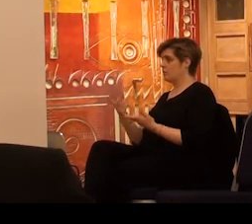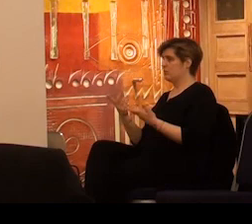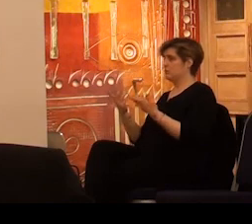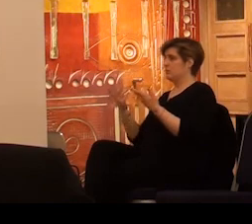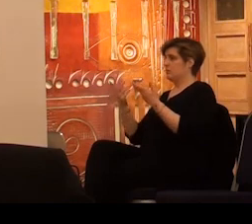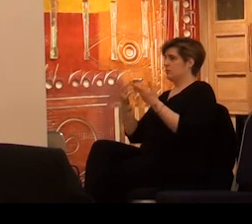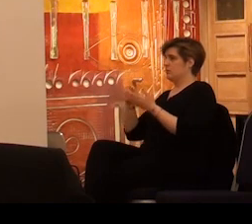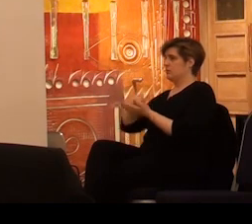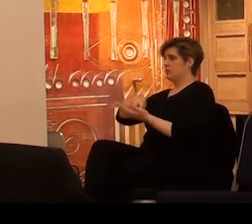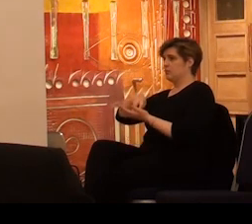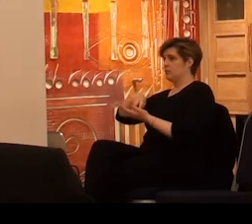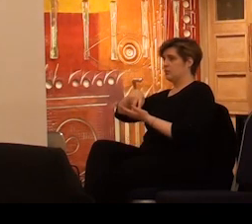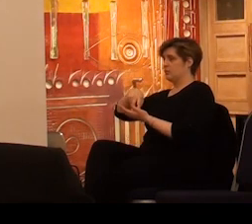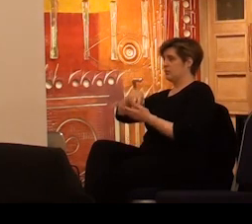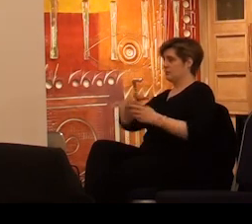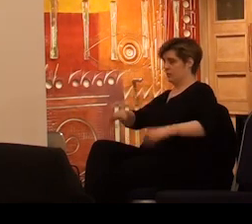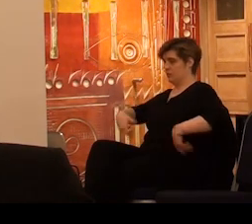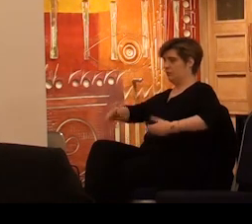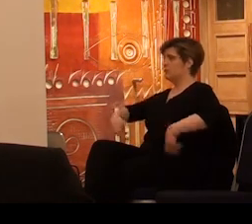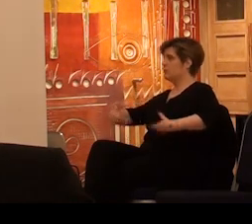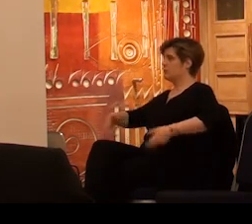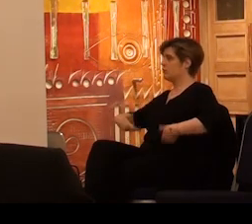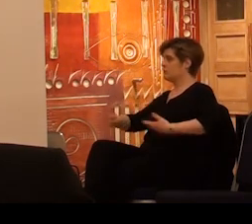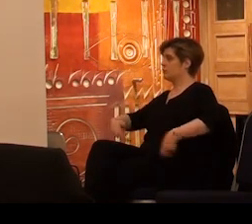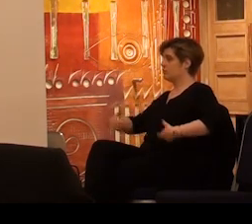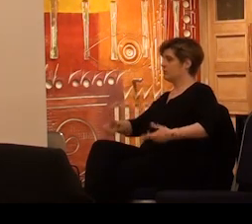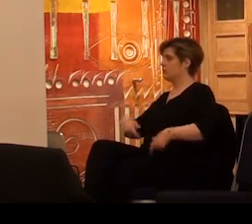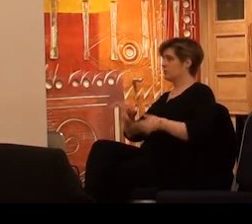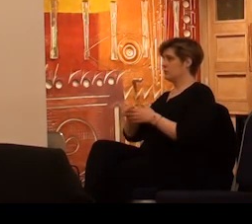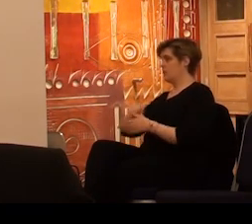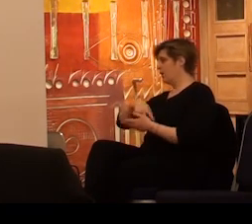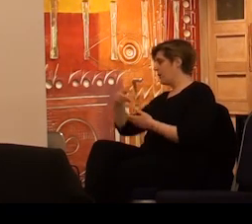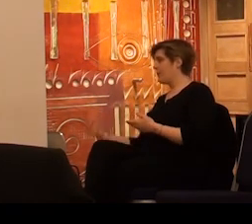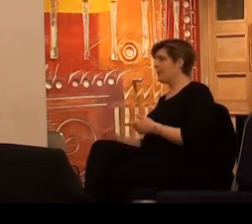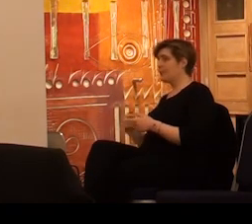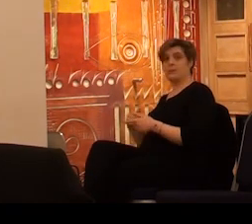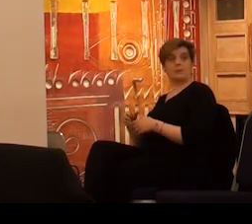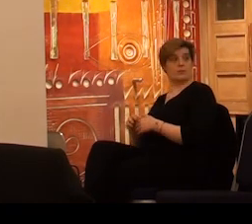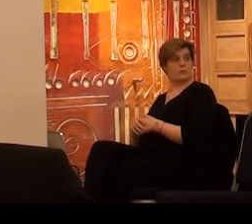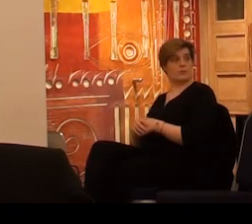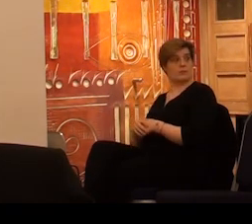I have seen somebody sit next to an autistic young person and tap